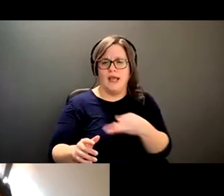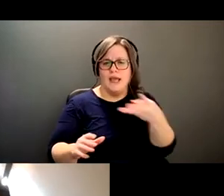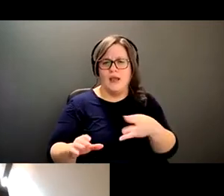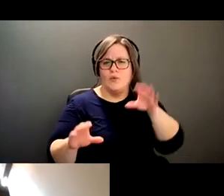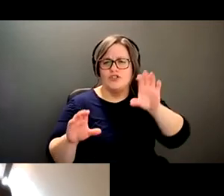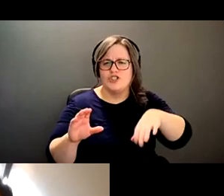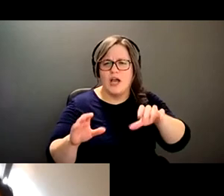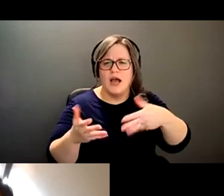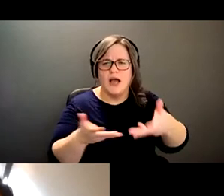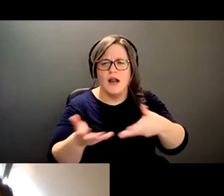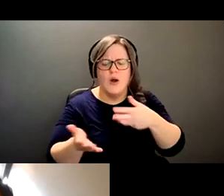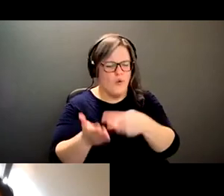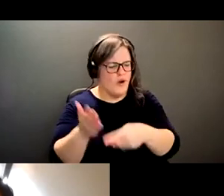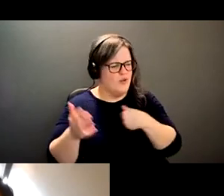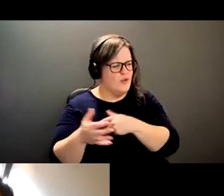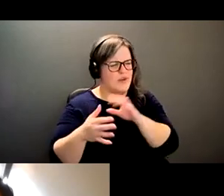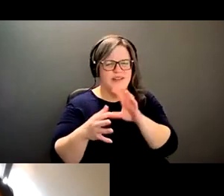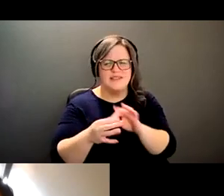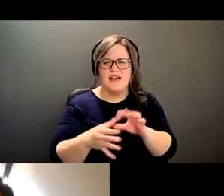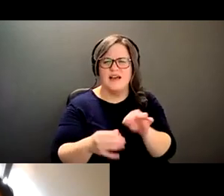Oh, it was something along the lines of like,